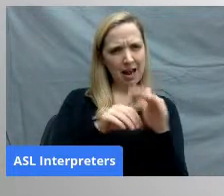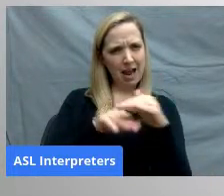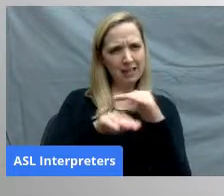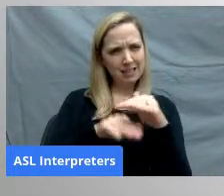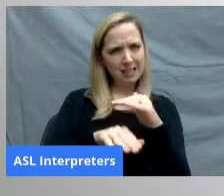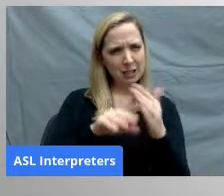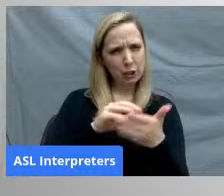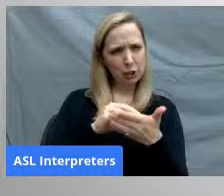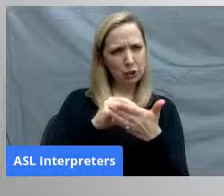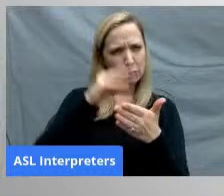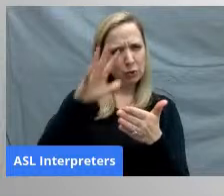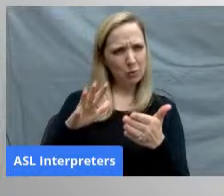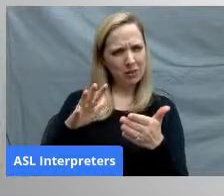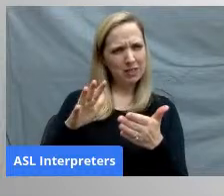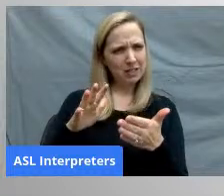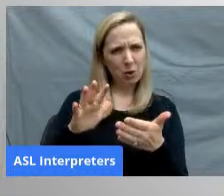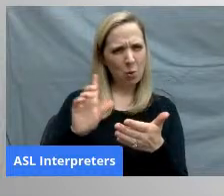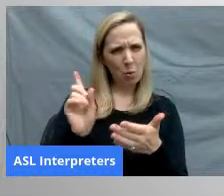covered